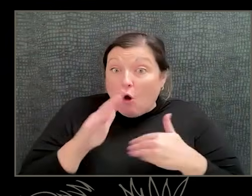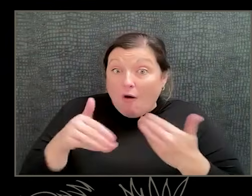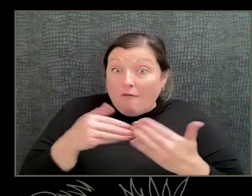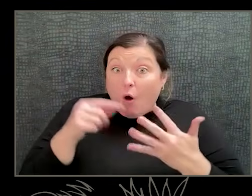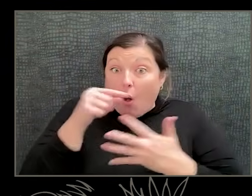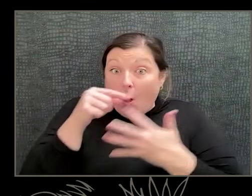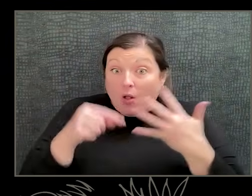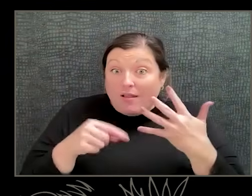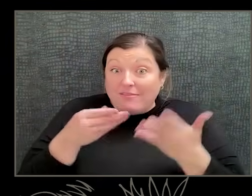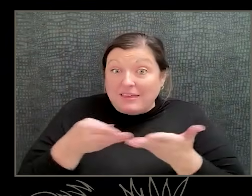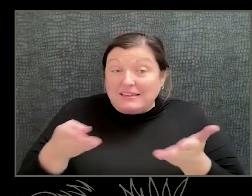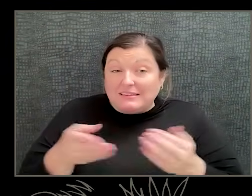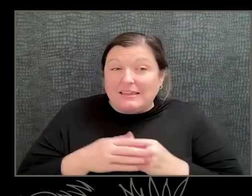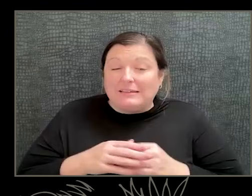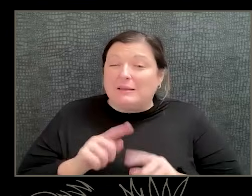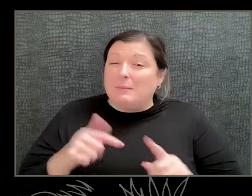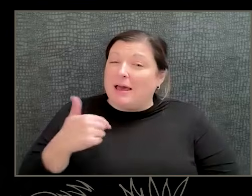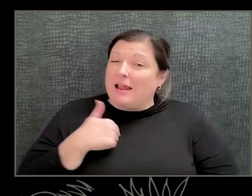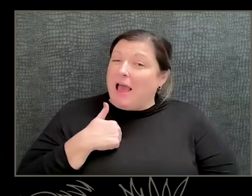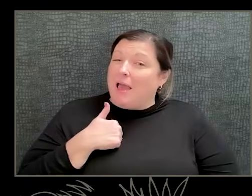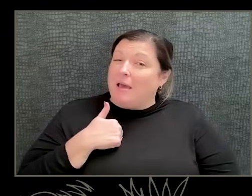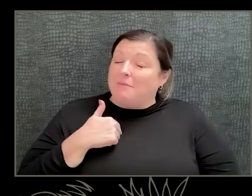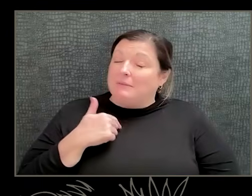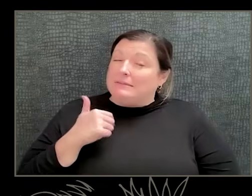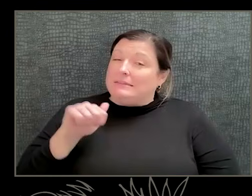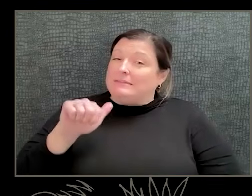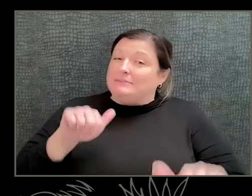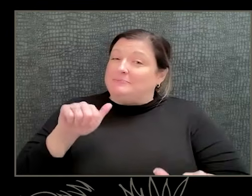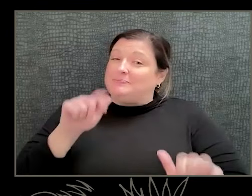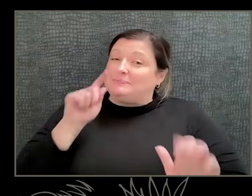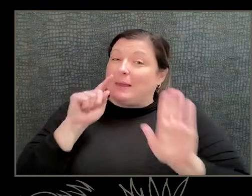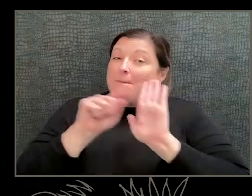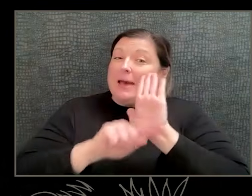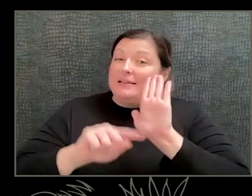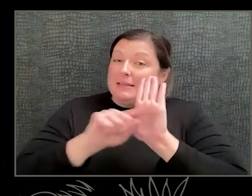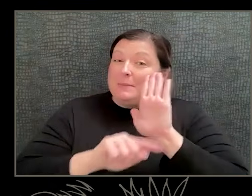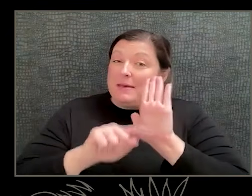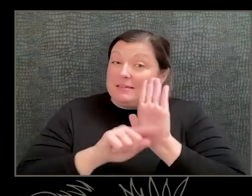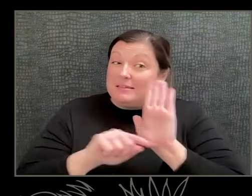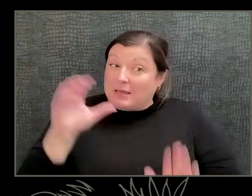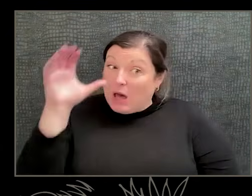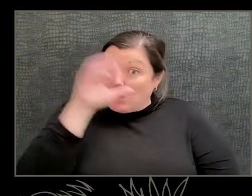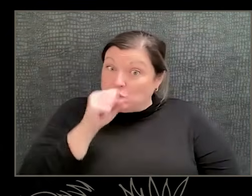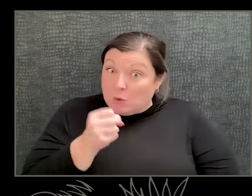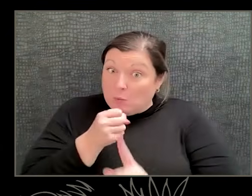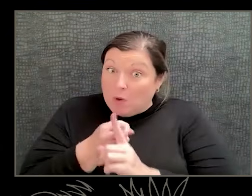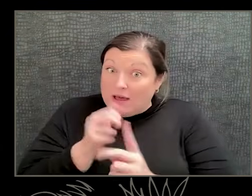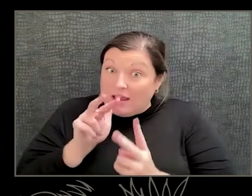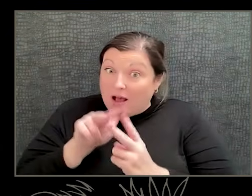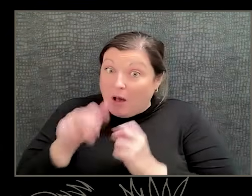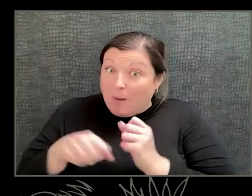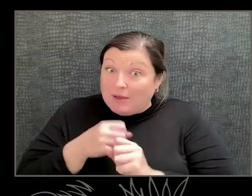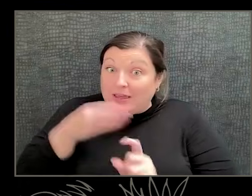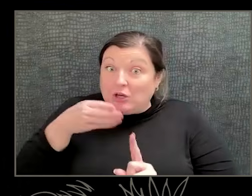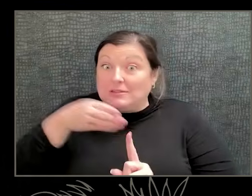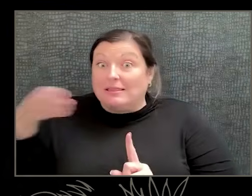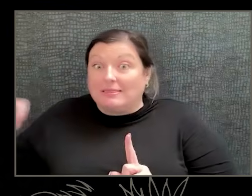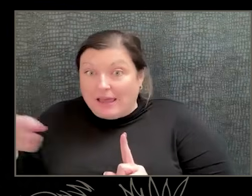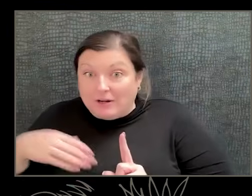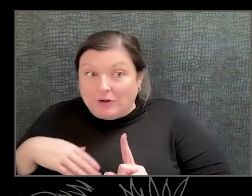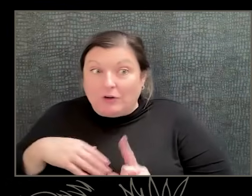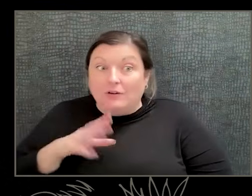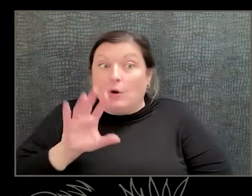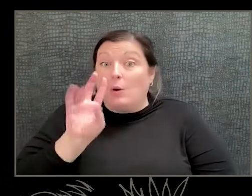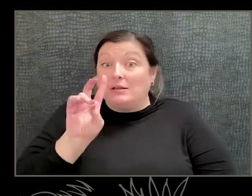am very pessimistic when I assume that it's going to hit in a couple years or maybe